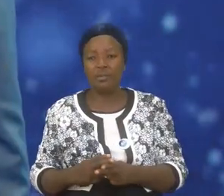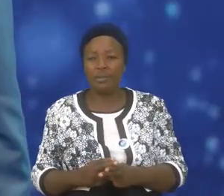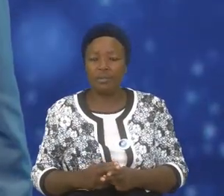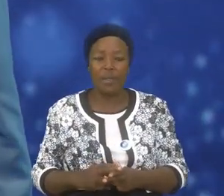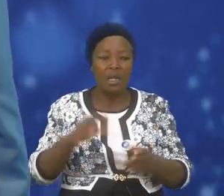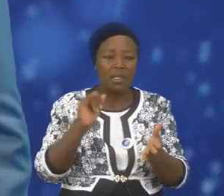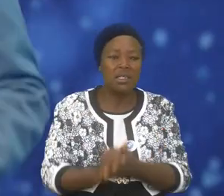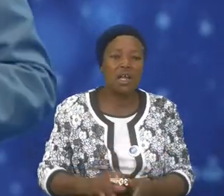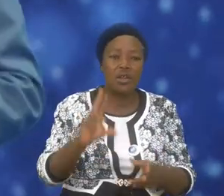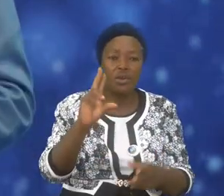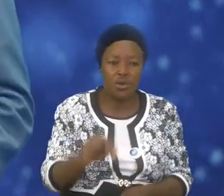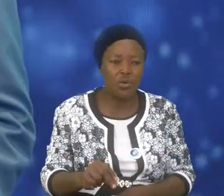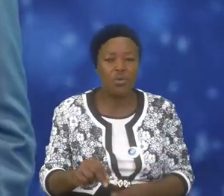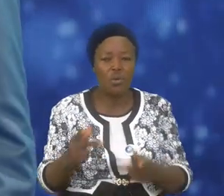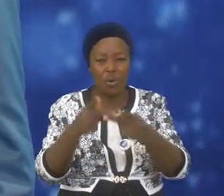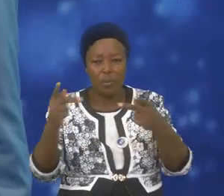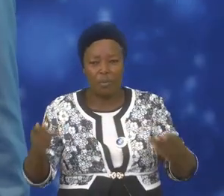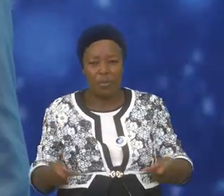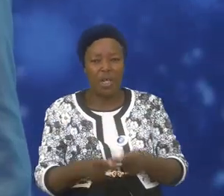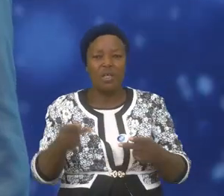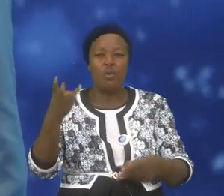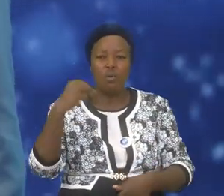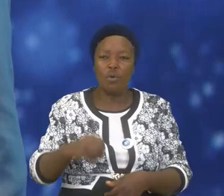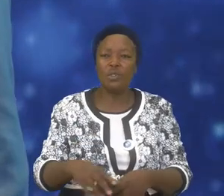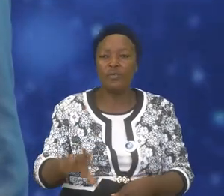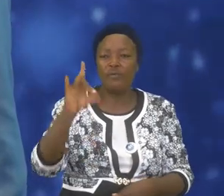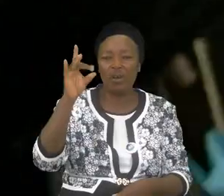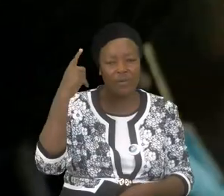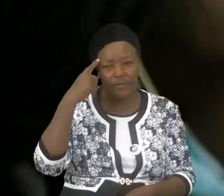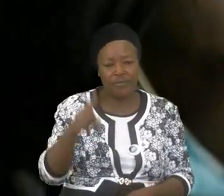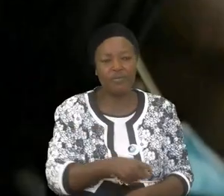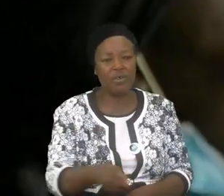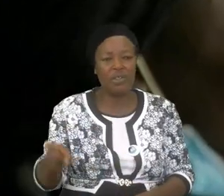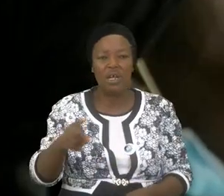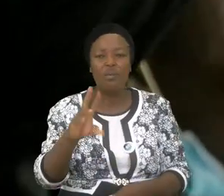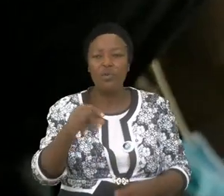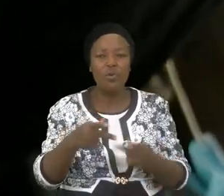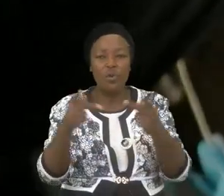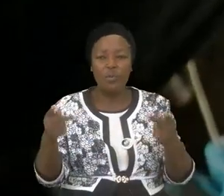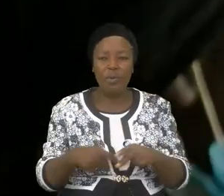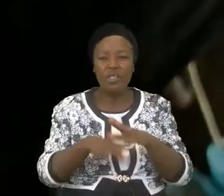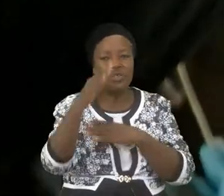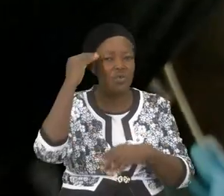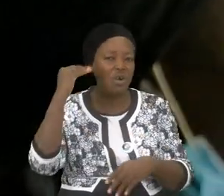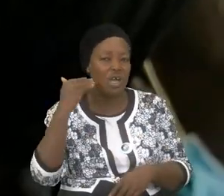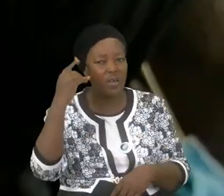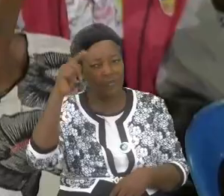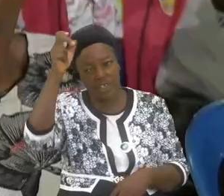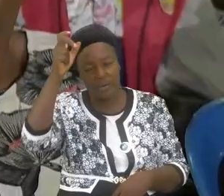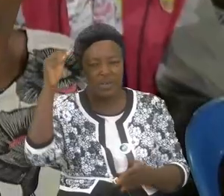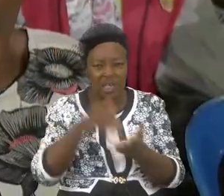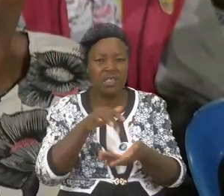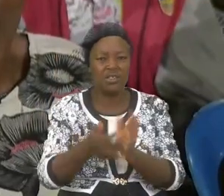for them, no place in your head for the devil, No place in your body for